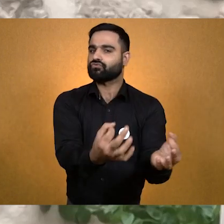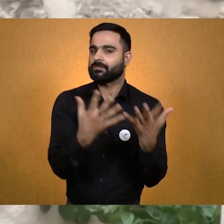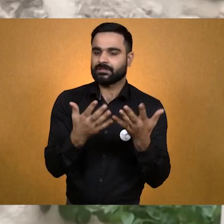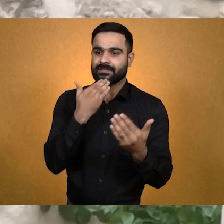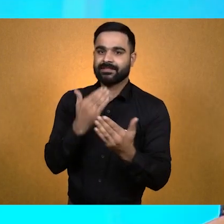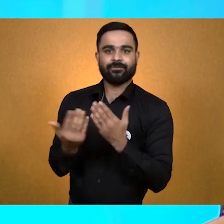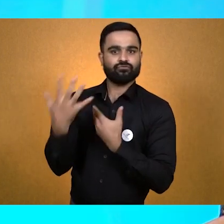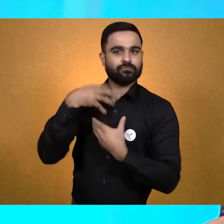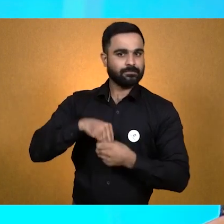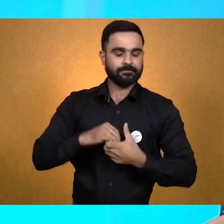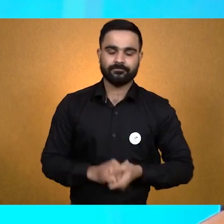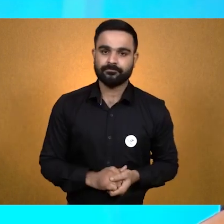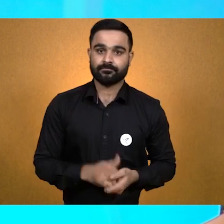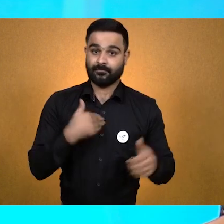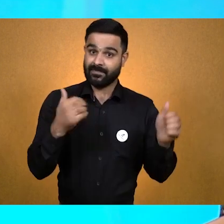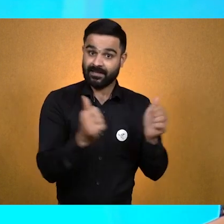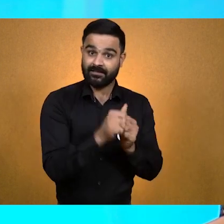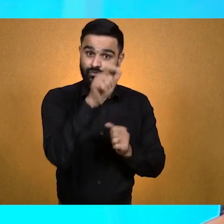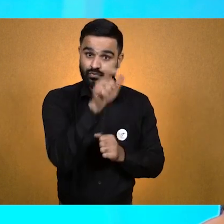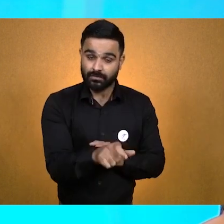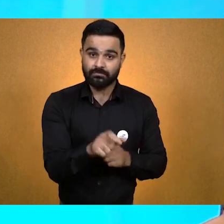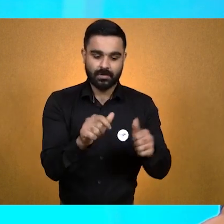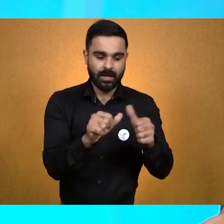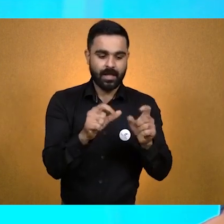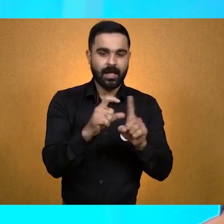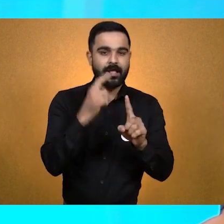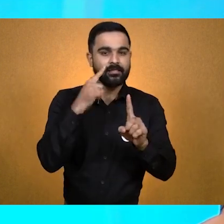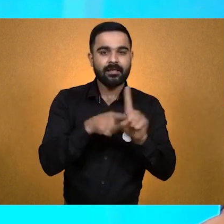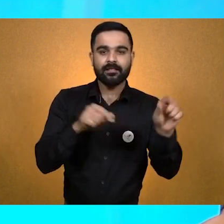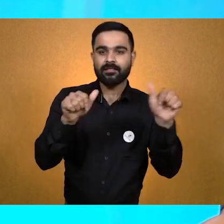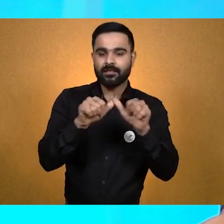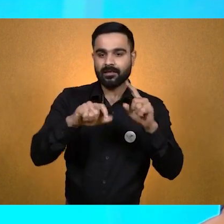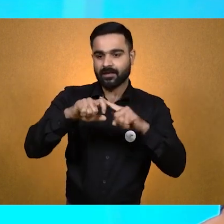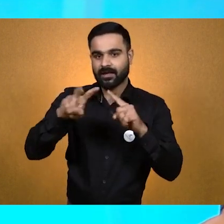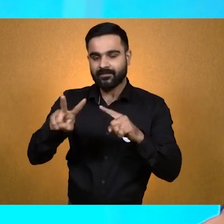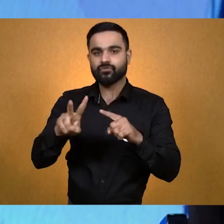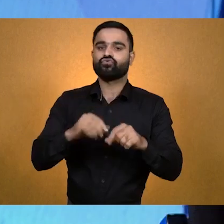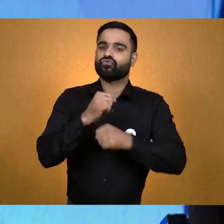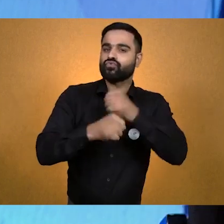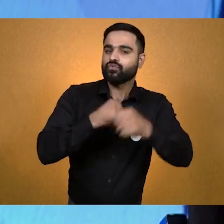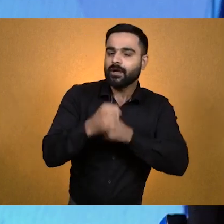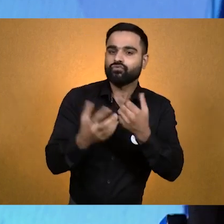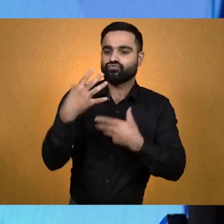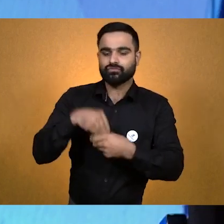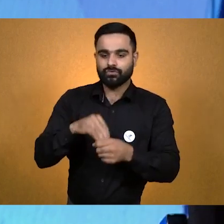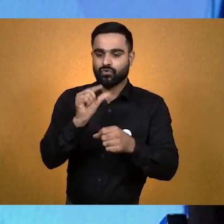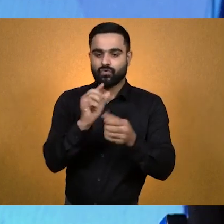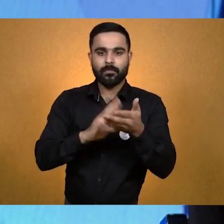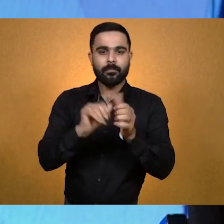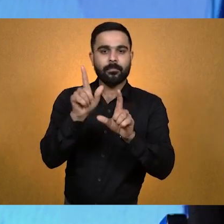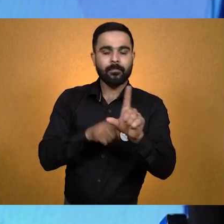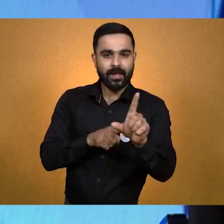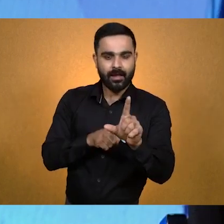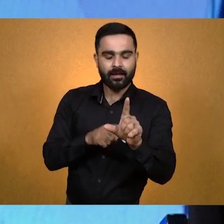with us. Aur hamare saath hain Aditya KV, founder aur CEO Umoya Sports. Umoya divyango aur